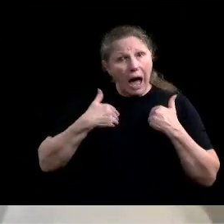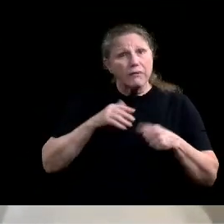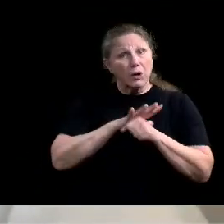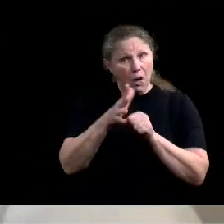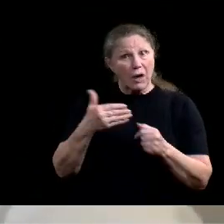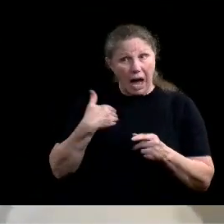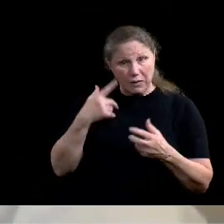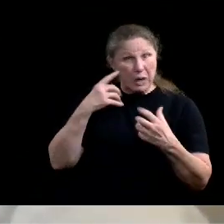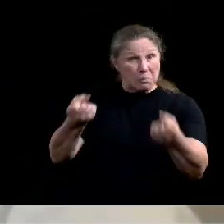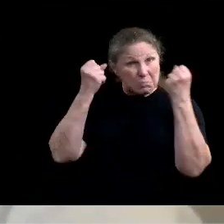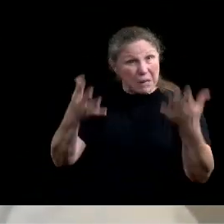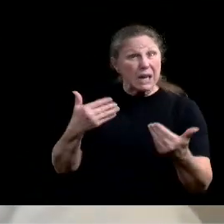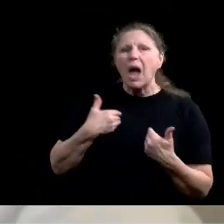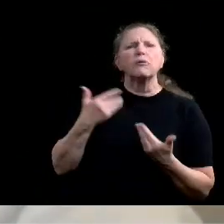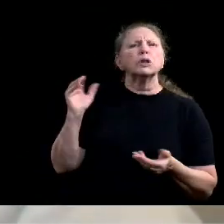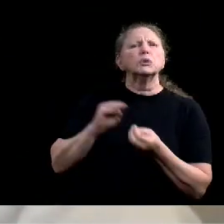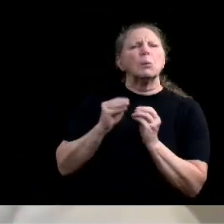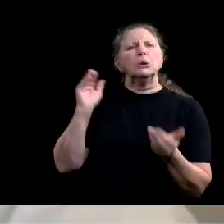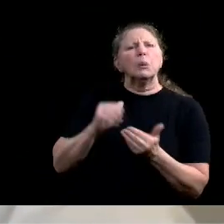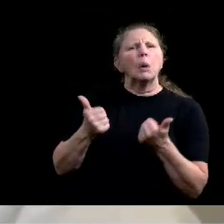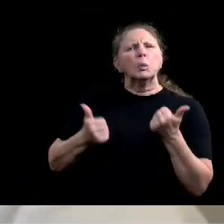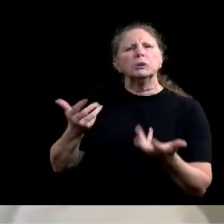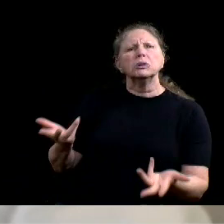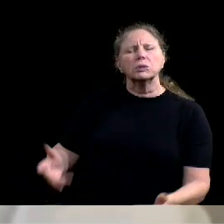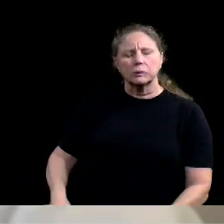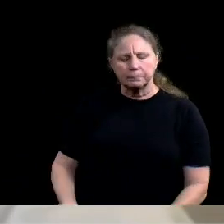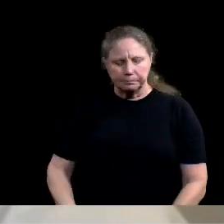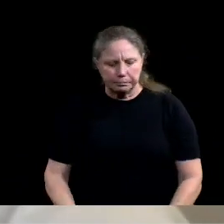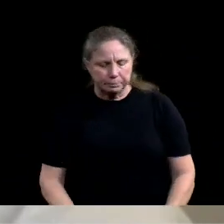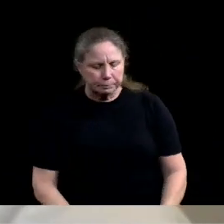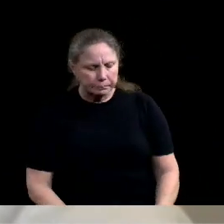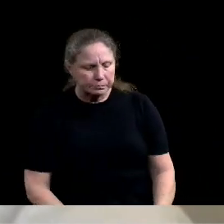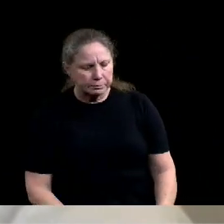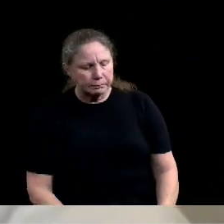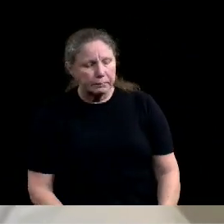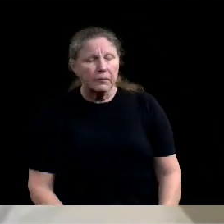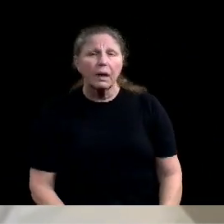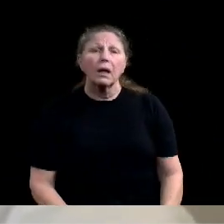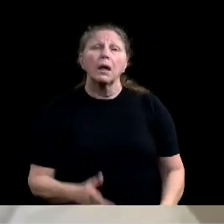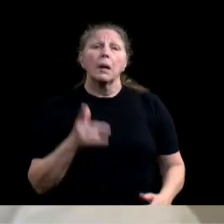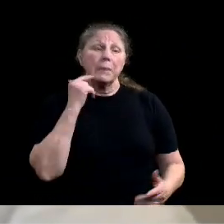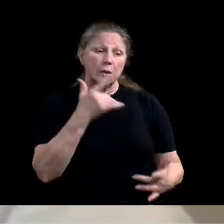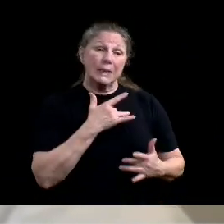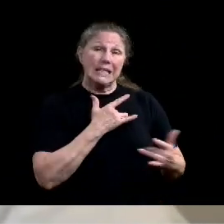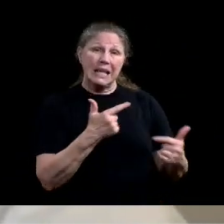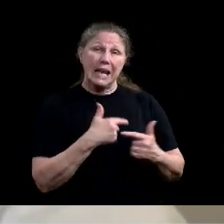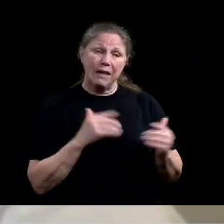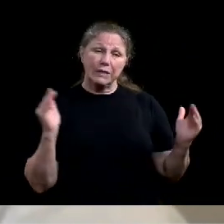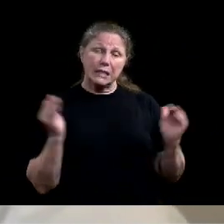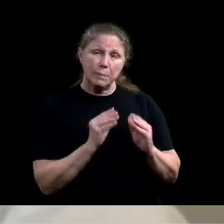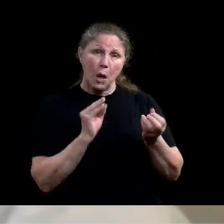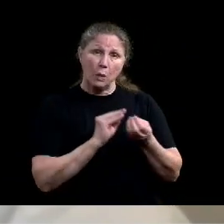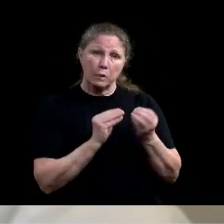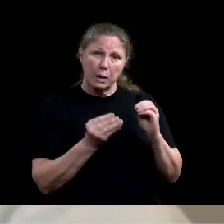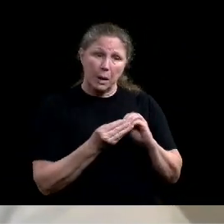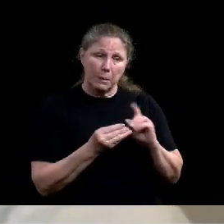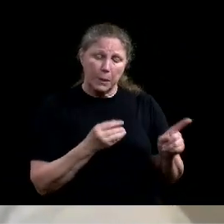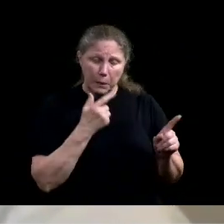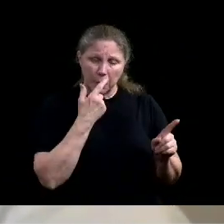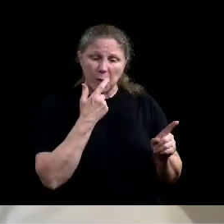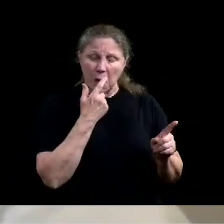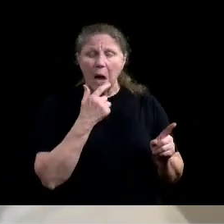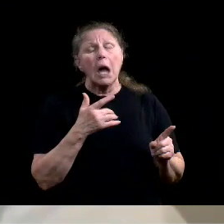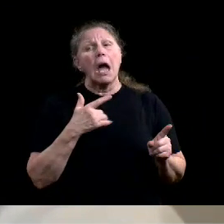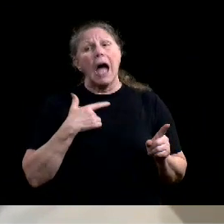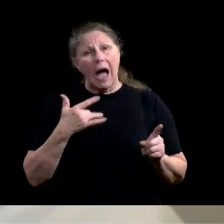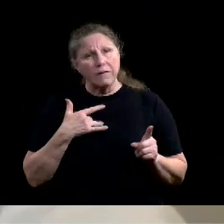In an area of low prevalence, a large number, probably not. But my worry is that there is